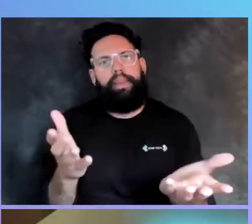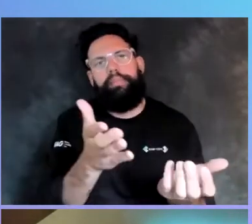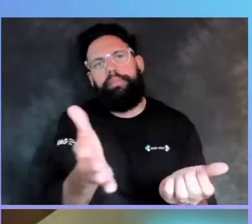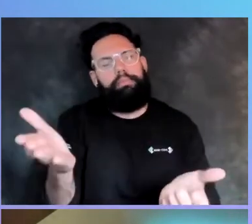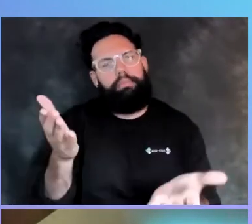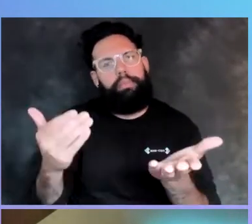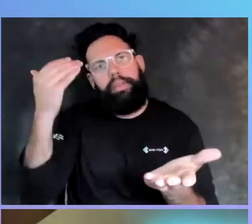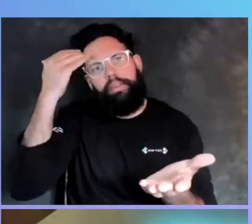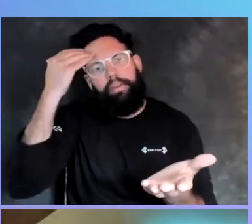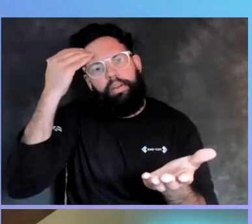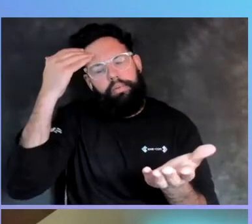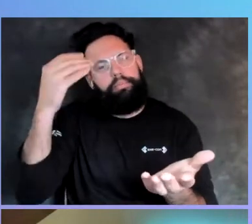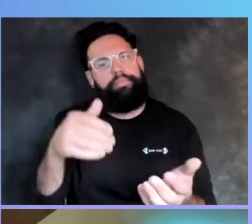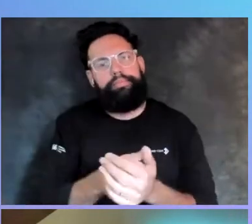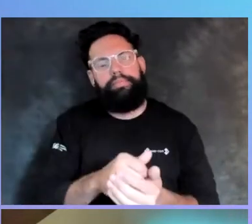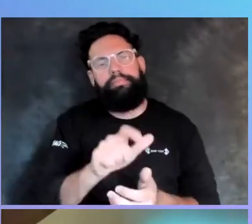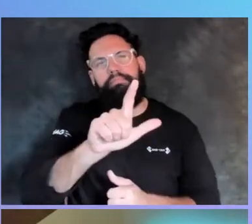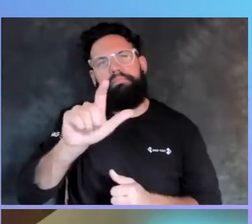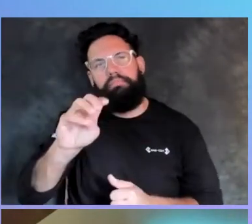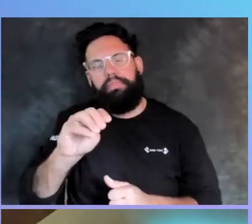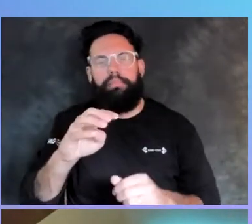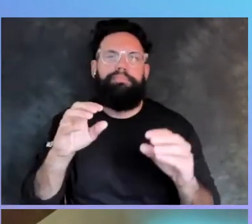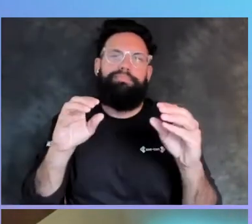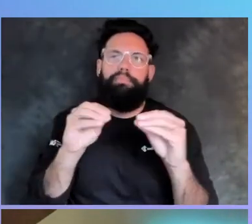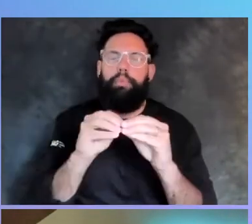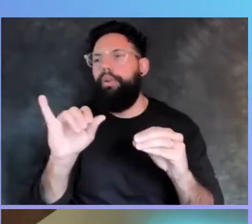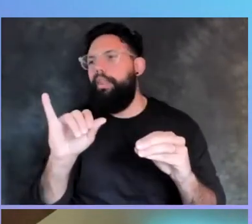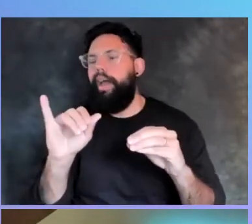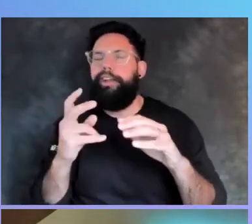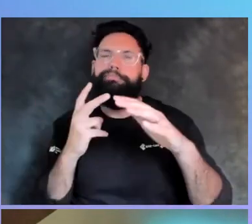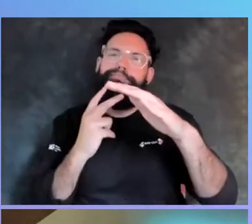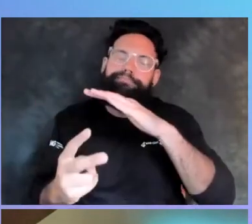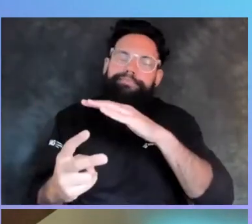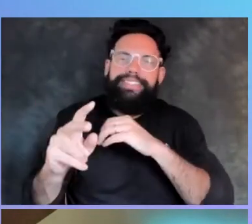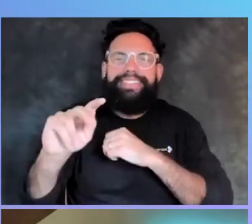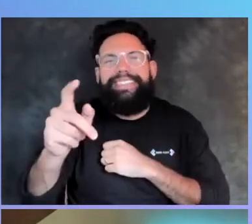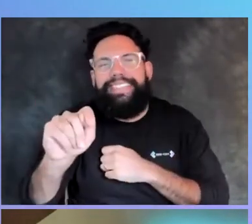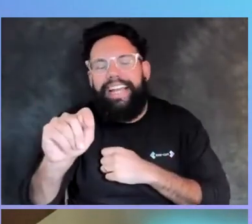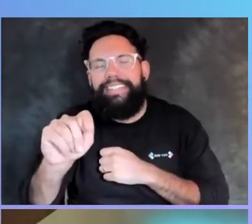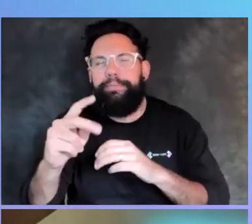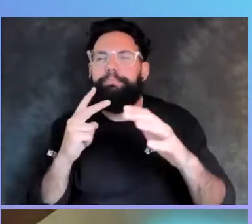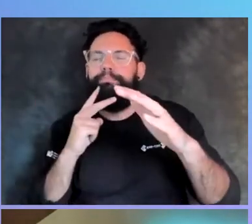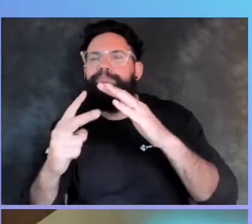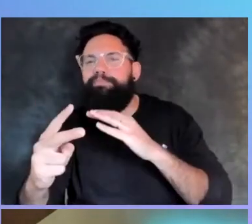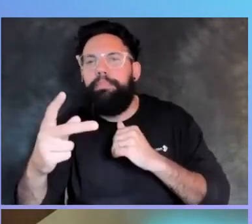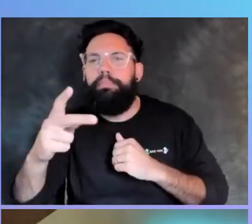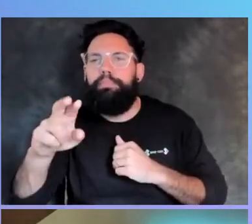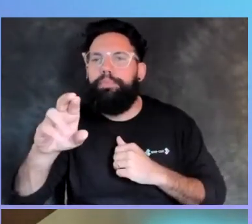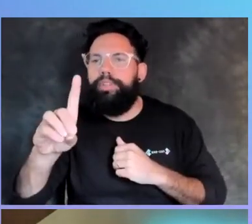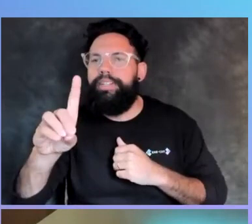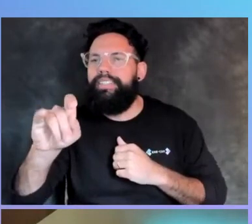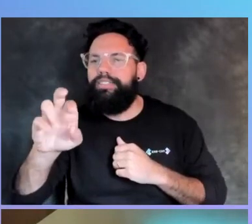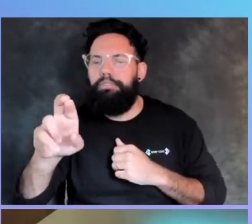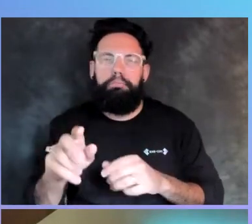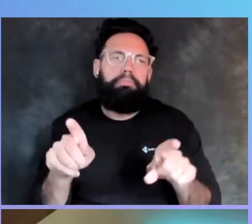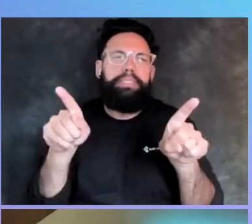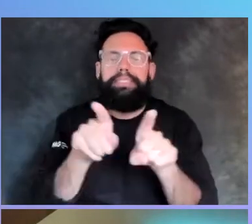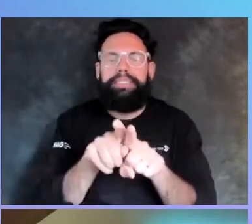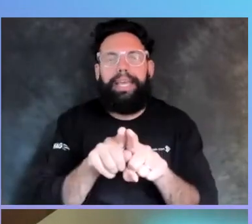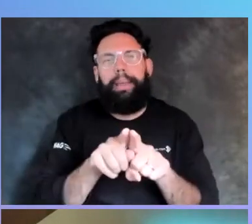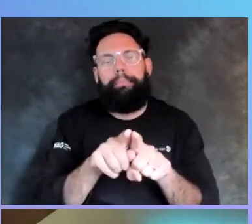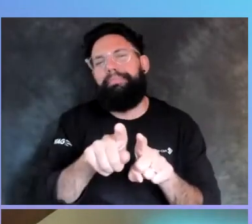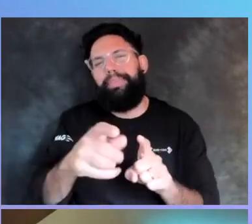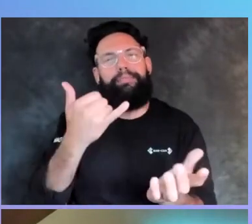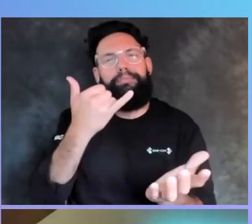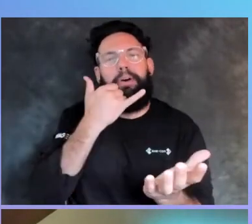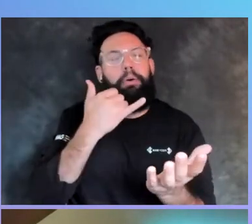just text predictors, sort of like the autocomplete in your phone or in your email app that helps you finish your sentence. And,